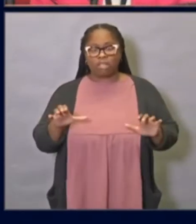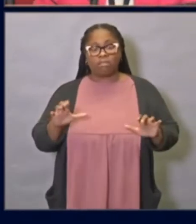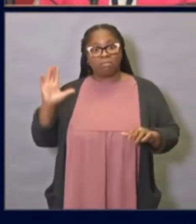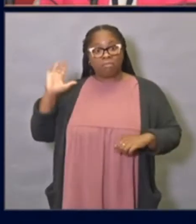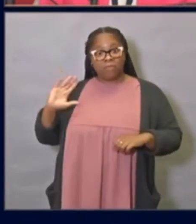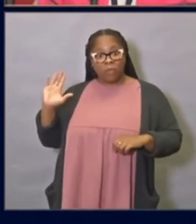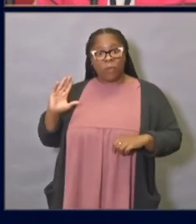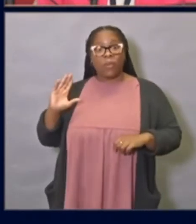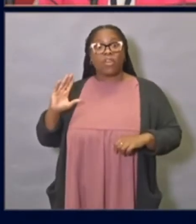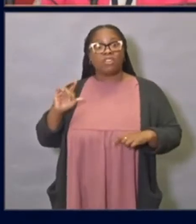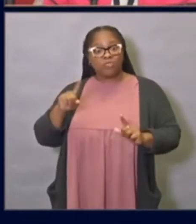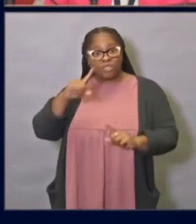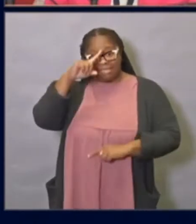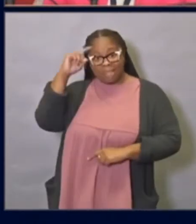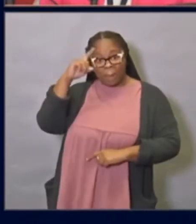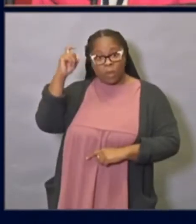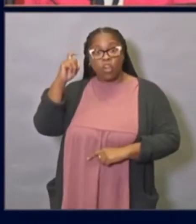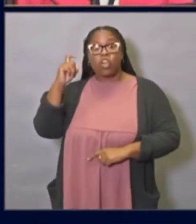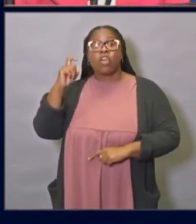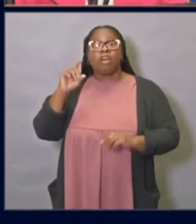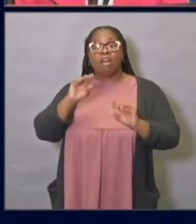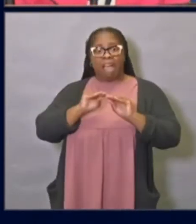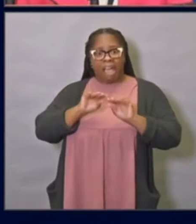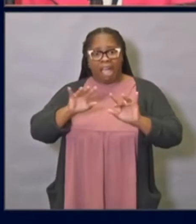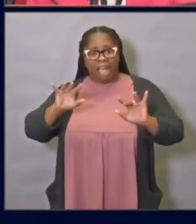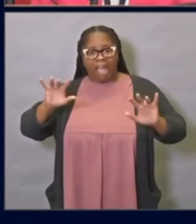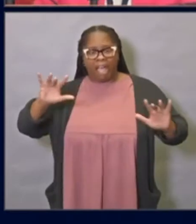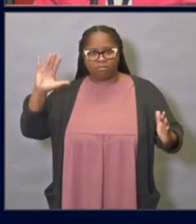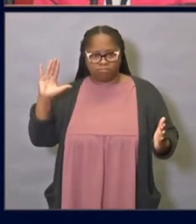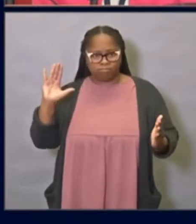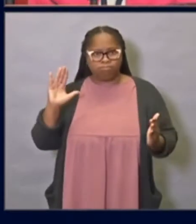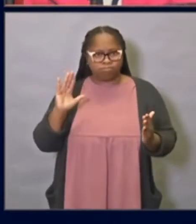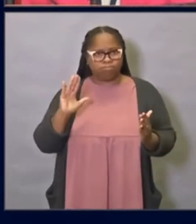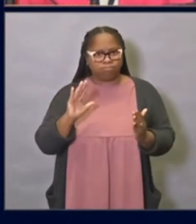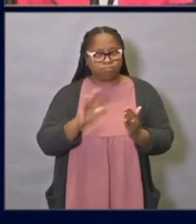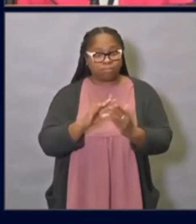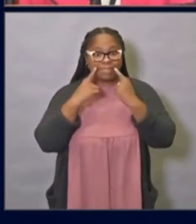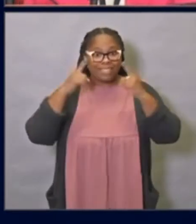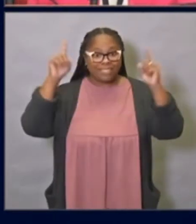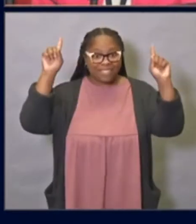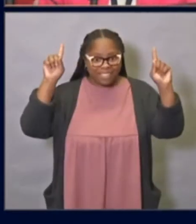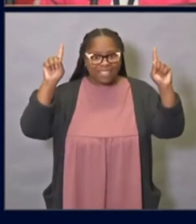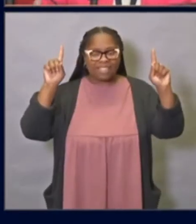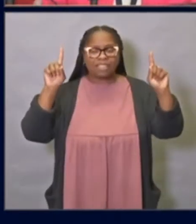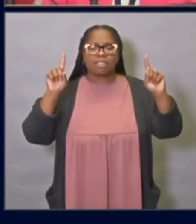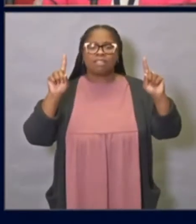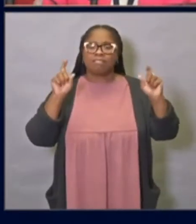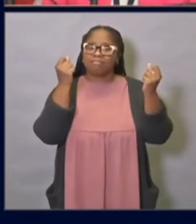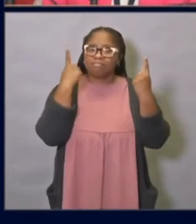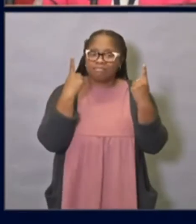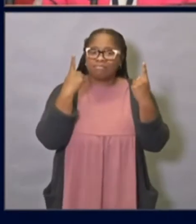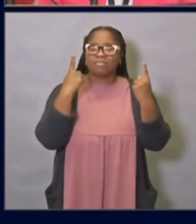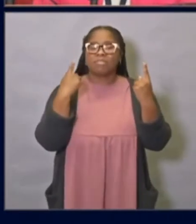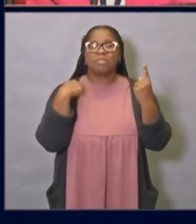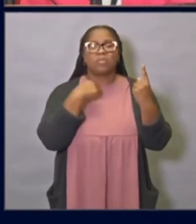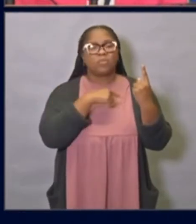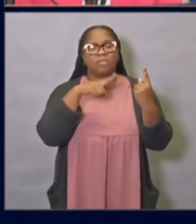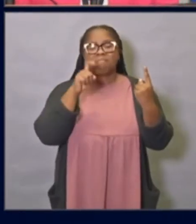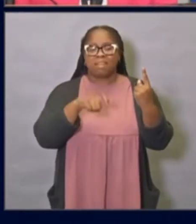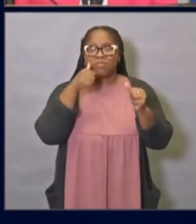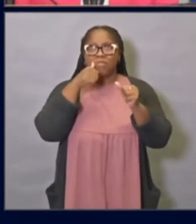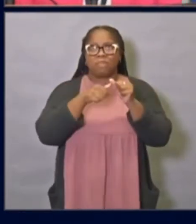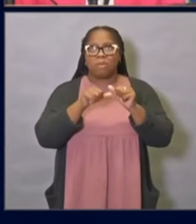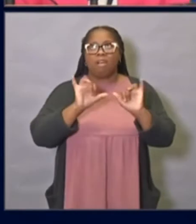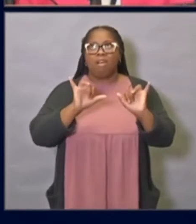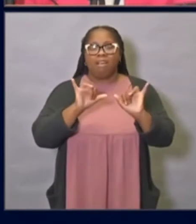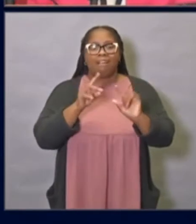we've been successful in preventing transmission in our communities. And we just have to get back to doing that work